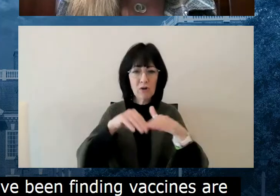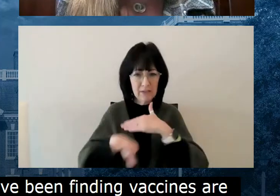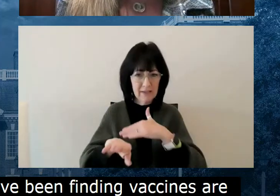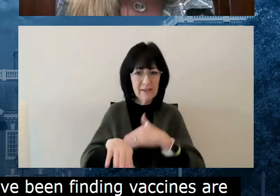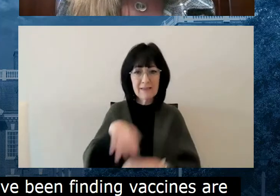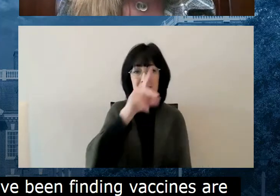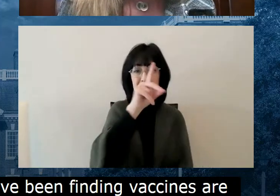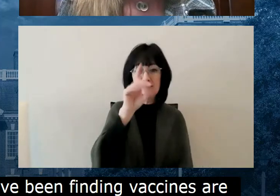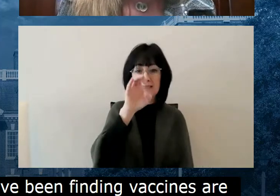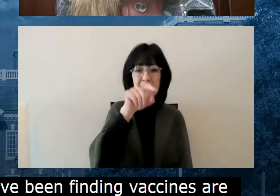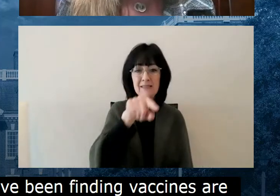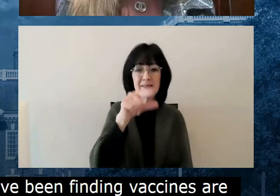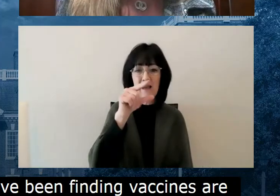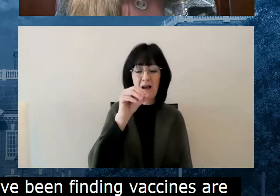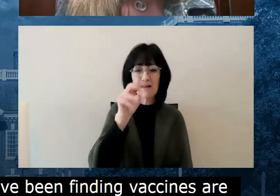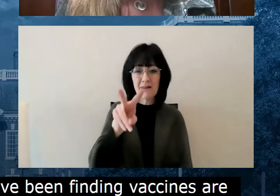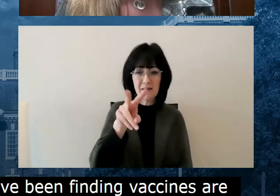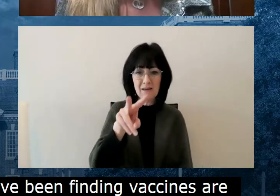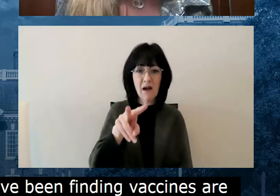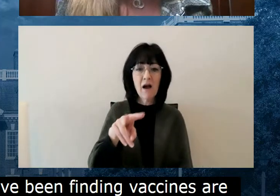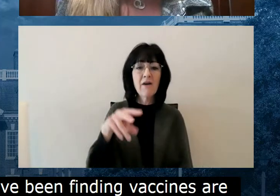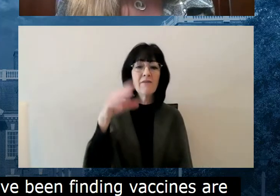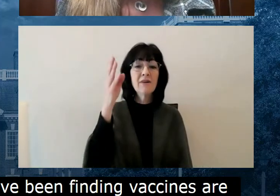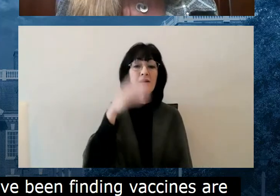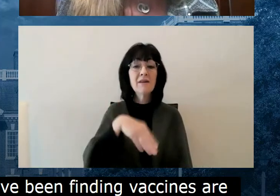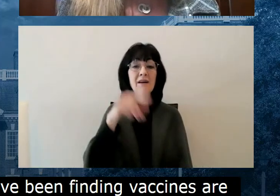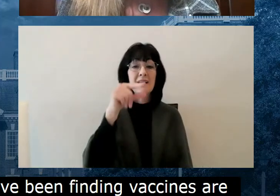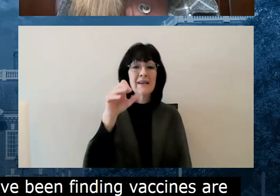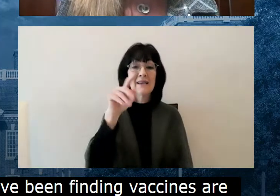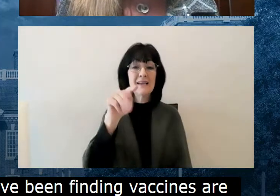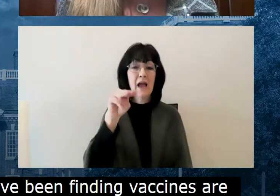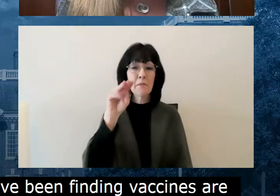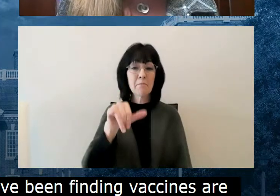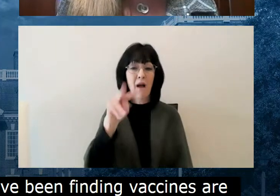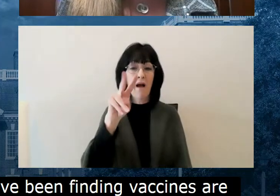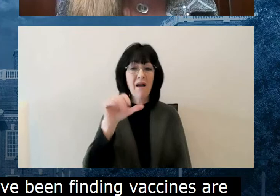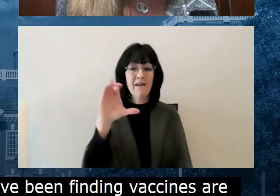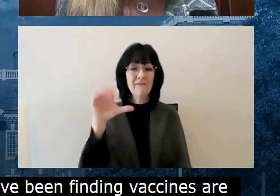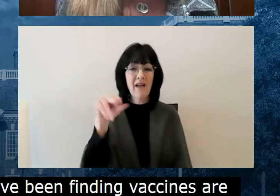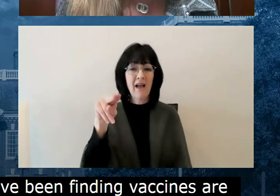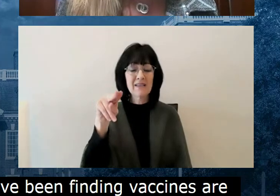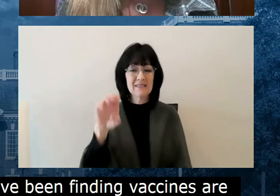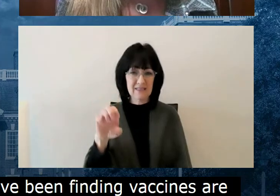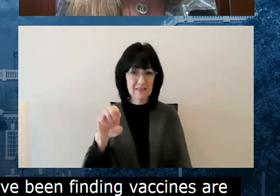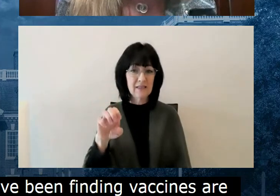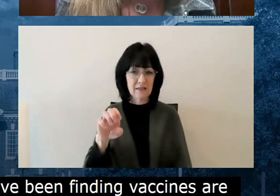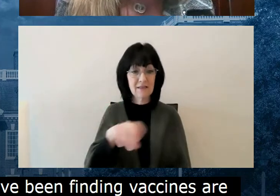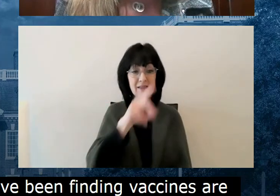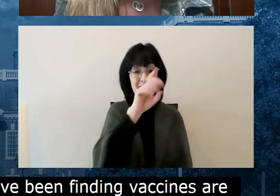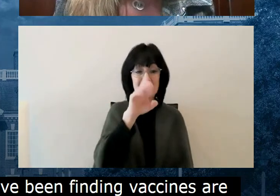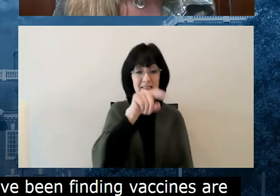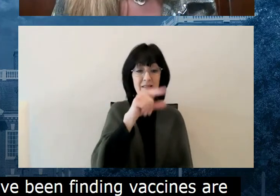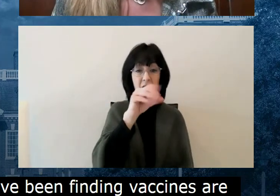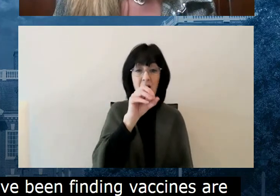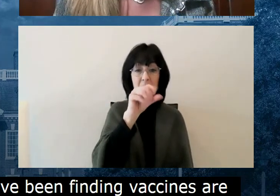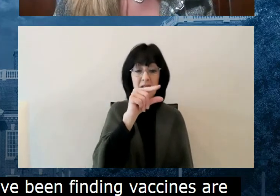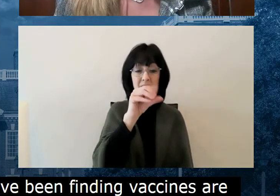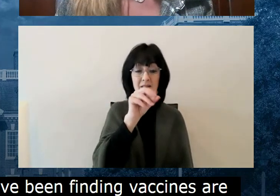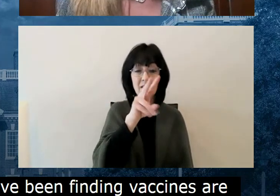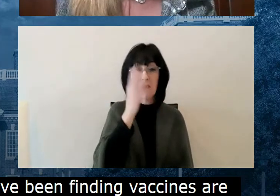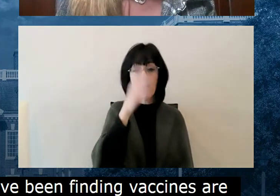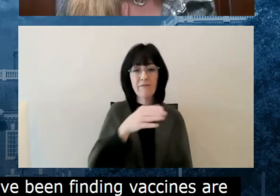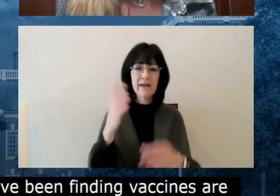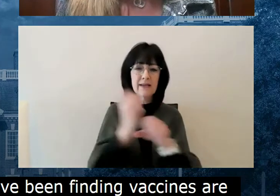de.gov/getmyvaccine is where you can get a lot of great information about Delaware vaccine access. There's